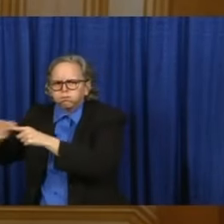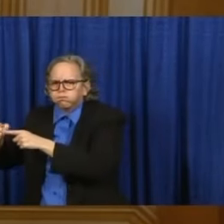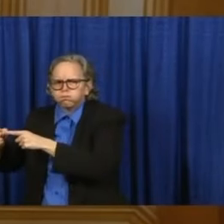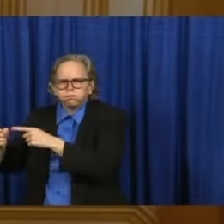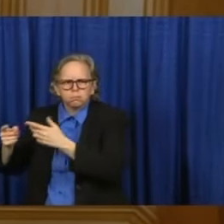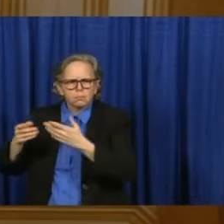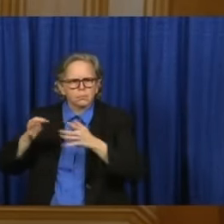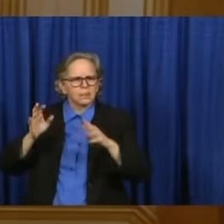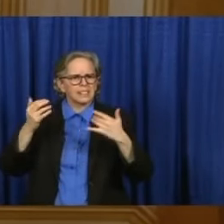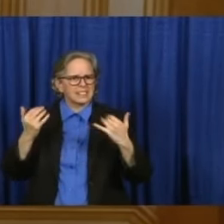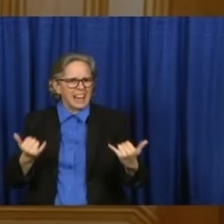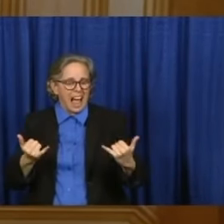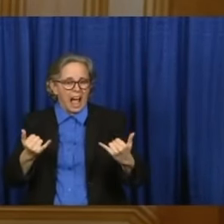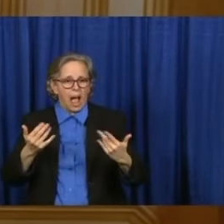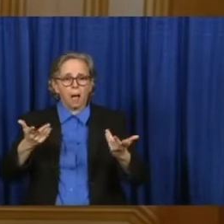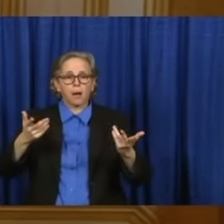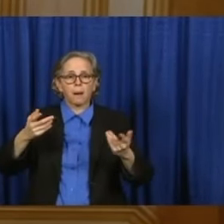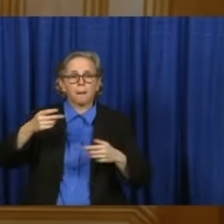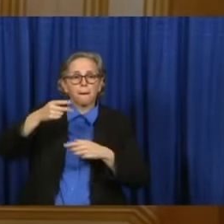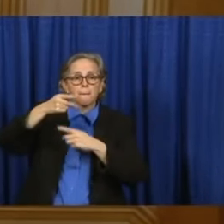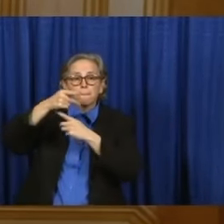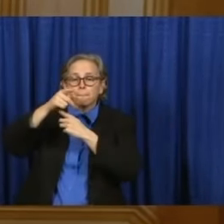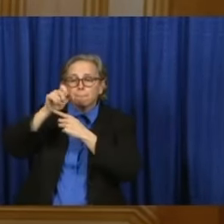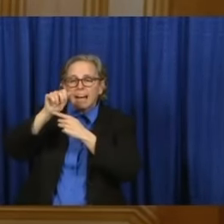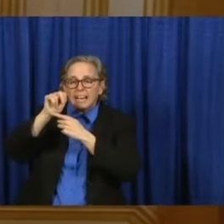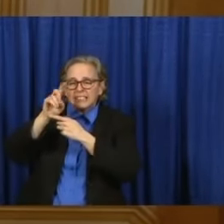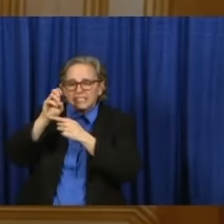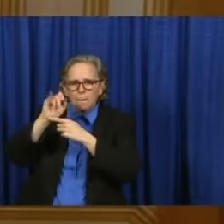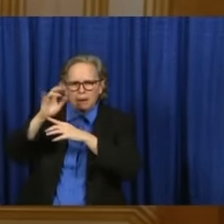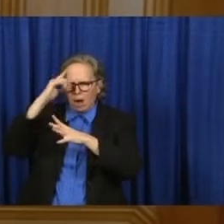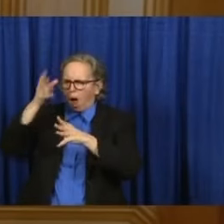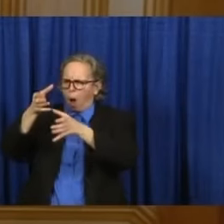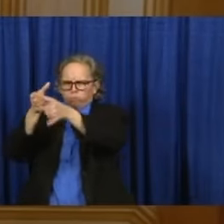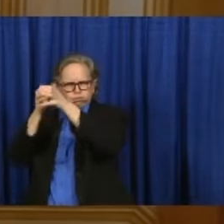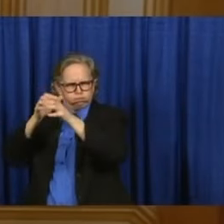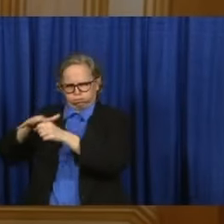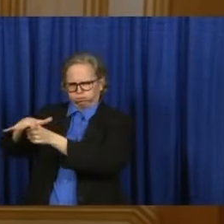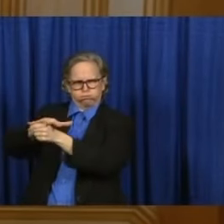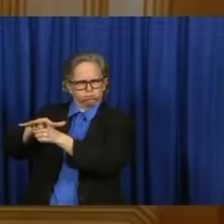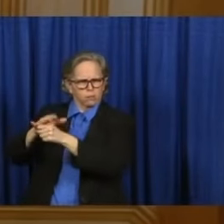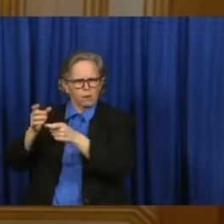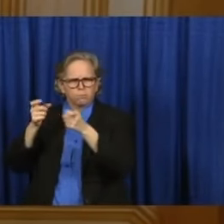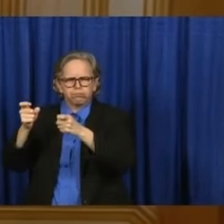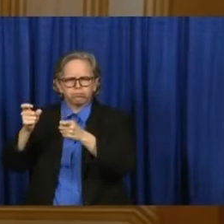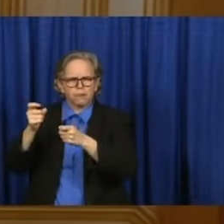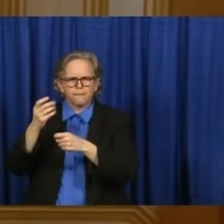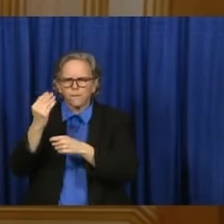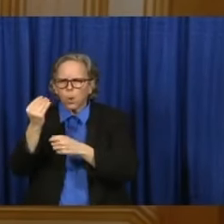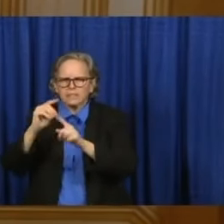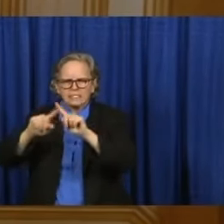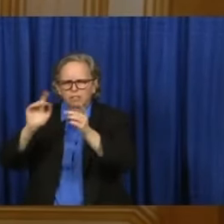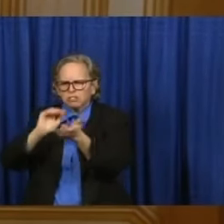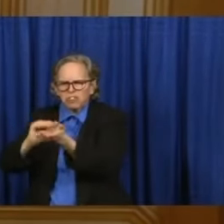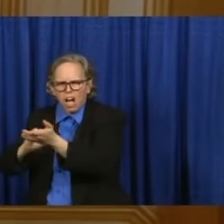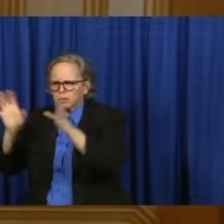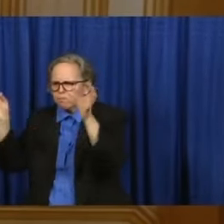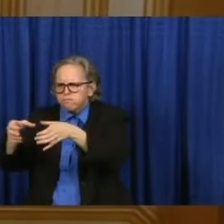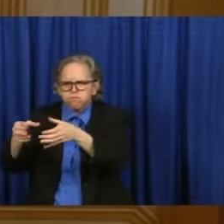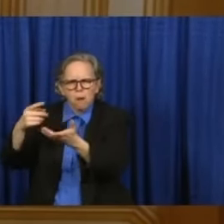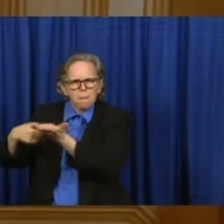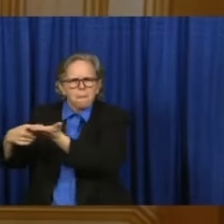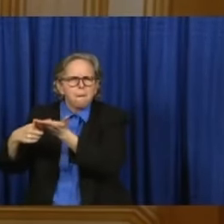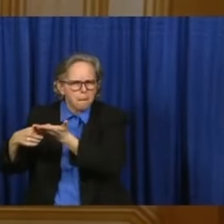understand pandemics. We put together a group of 14 doctors, and Dr. Acton and I have